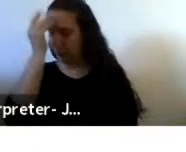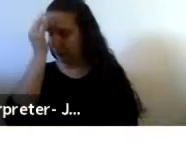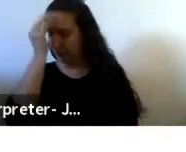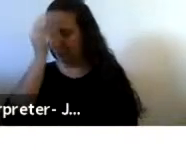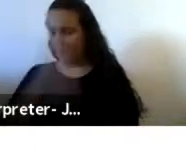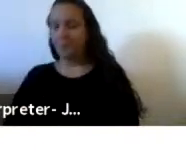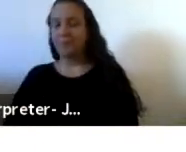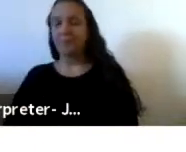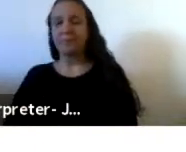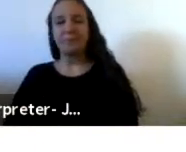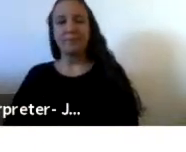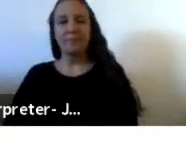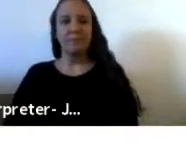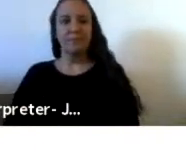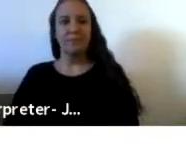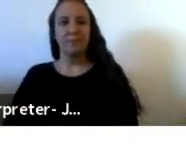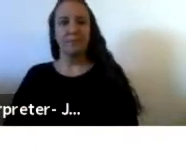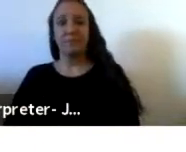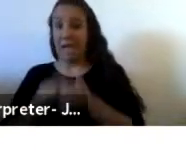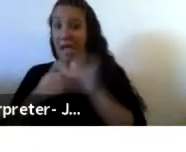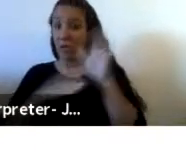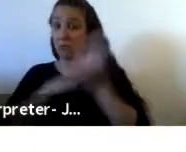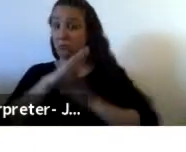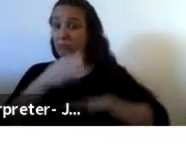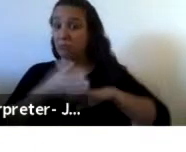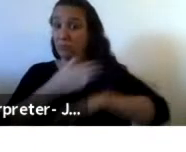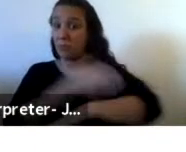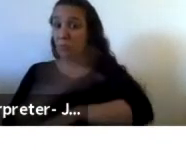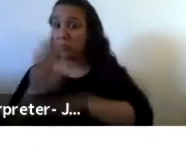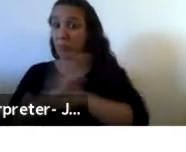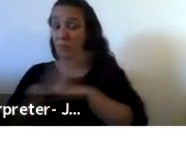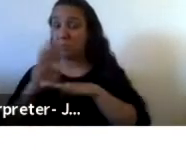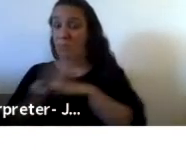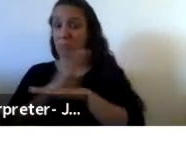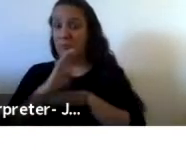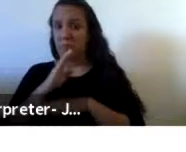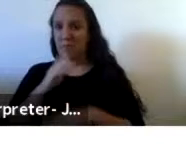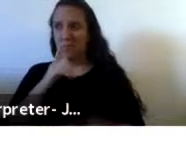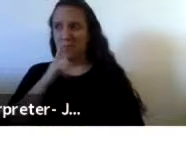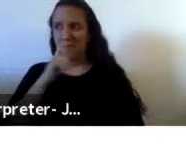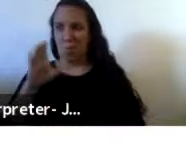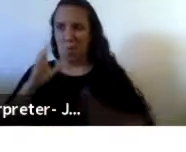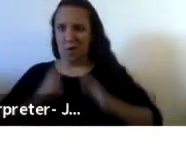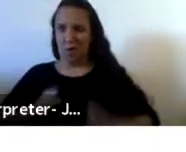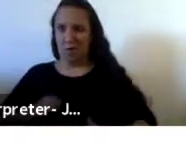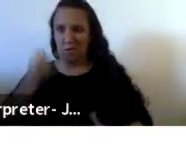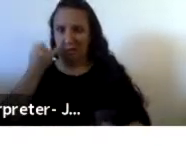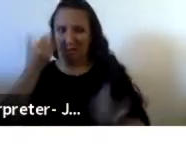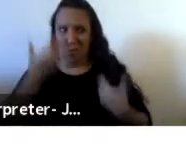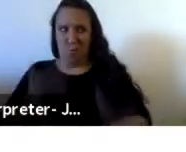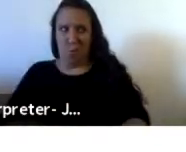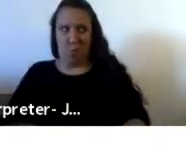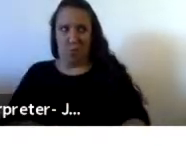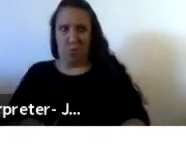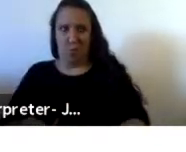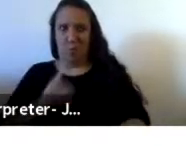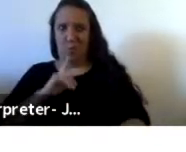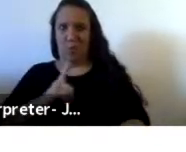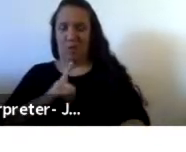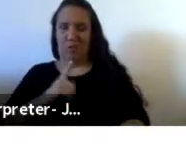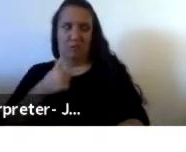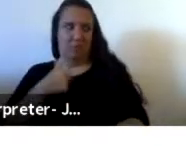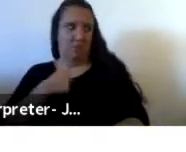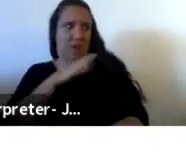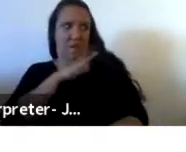consideration of ways to grow your business. If you do not know who your customers are, if you never took the time to come in and actually do